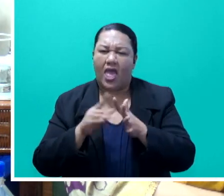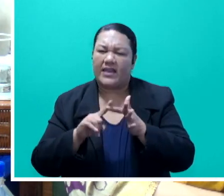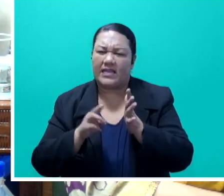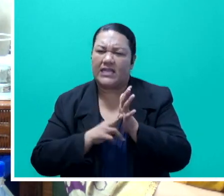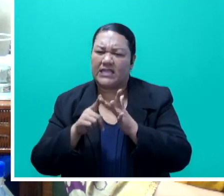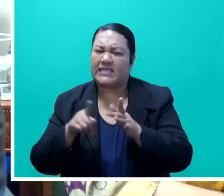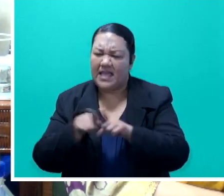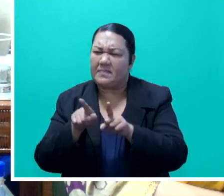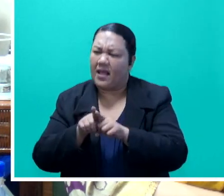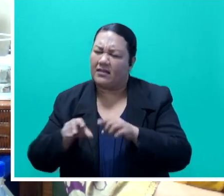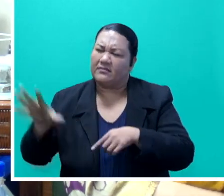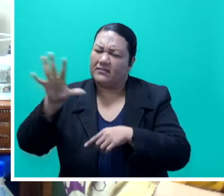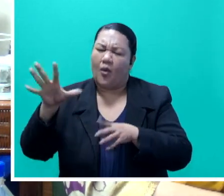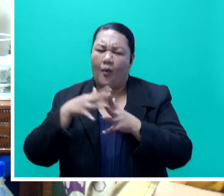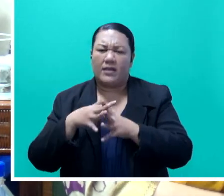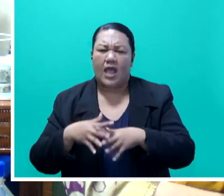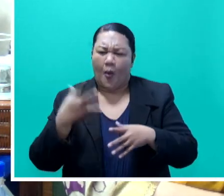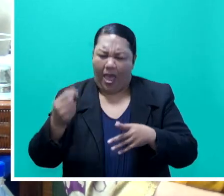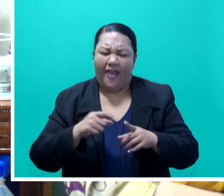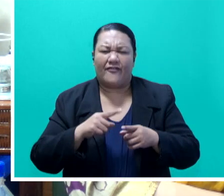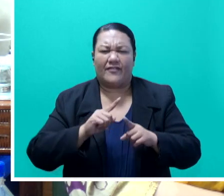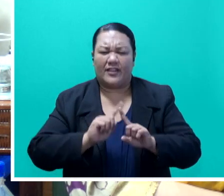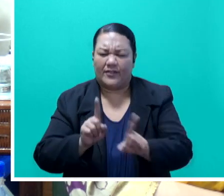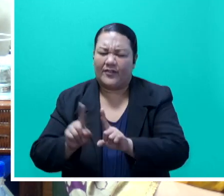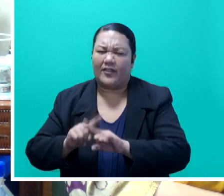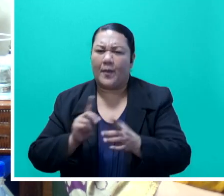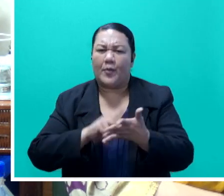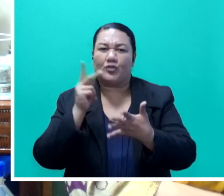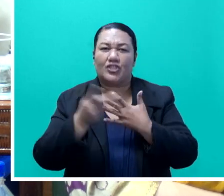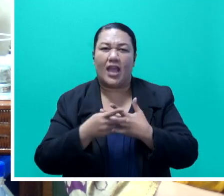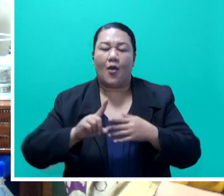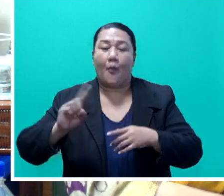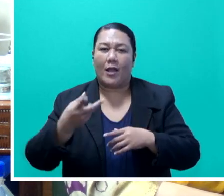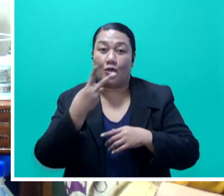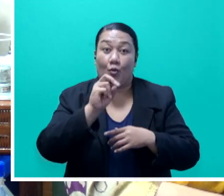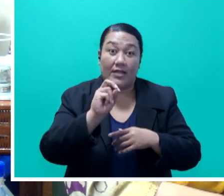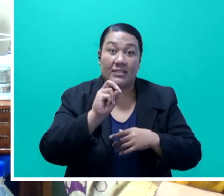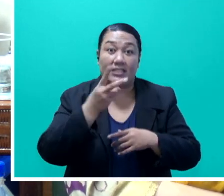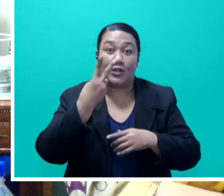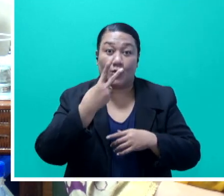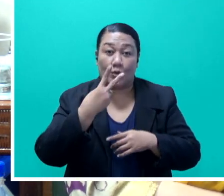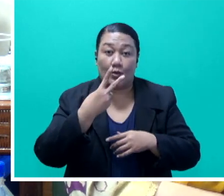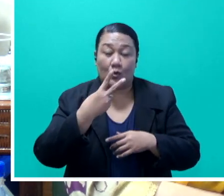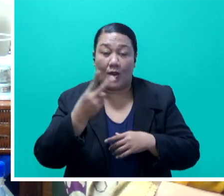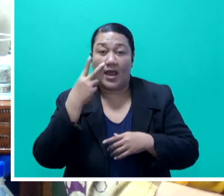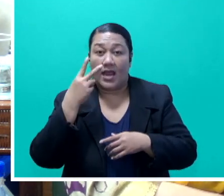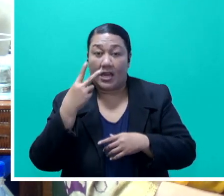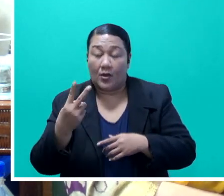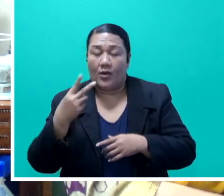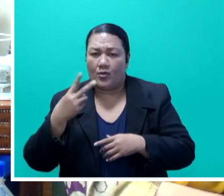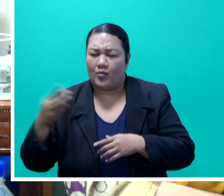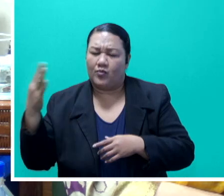course we have the following projects that have been allocated in 22-23 budget. The capital works will commence in